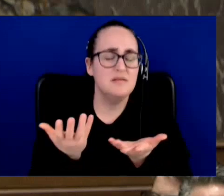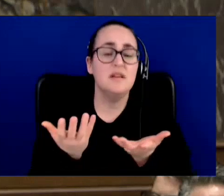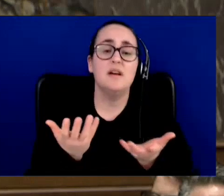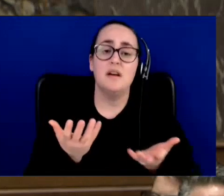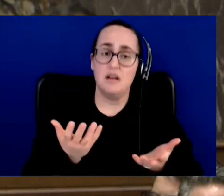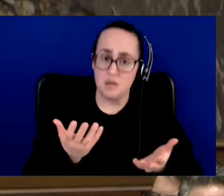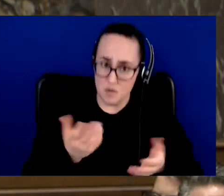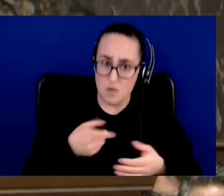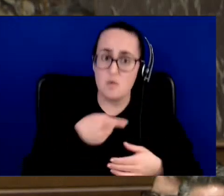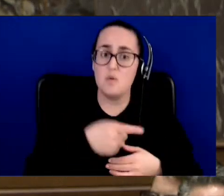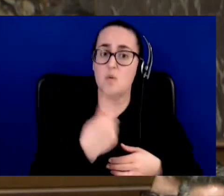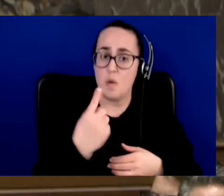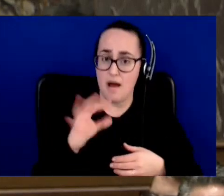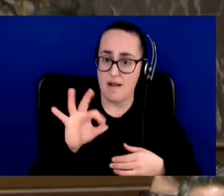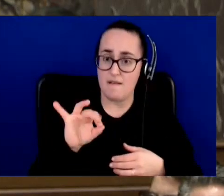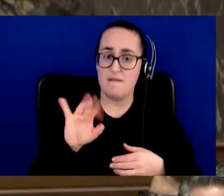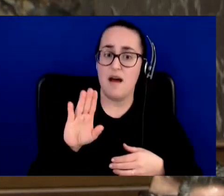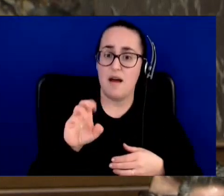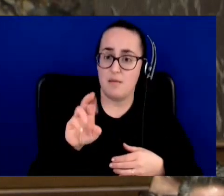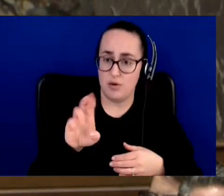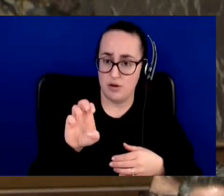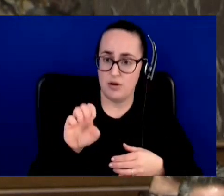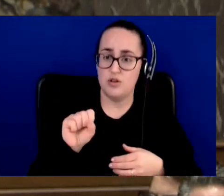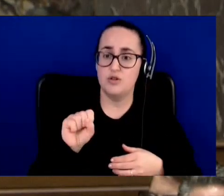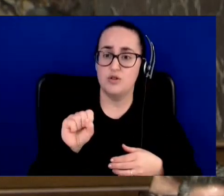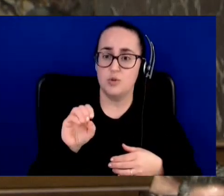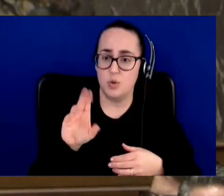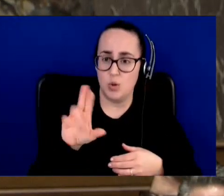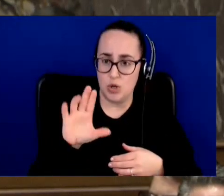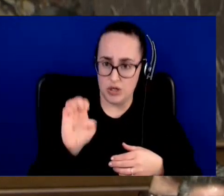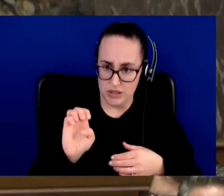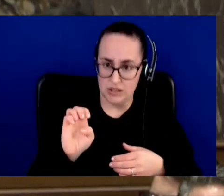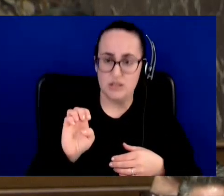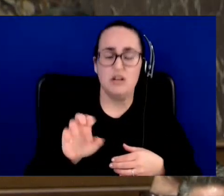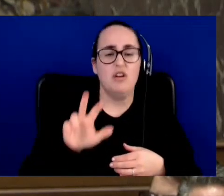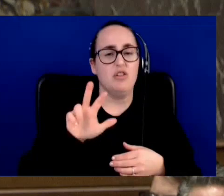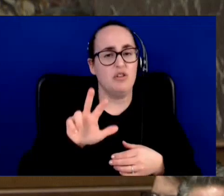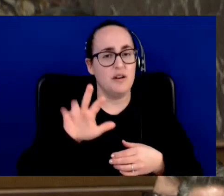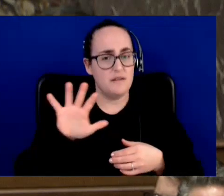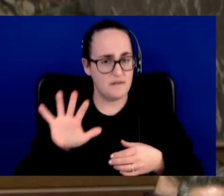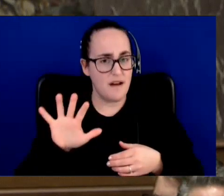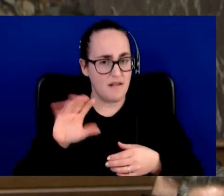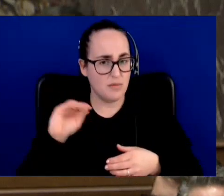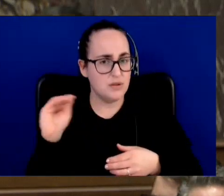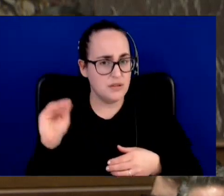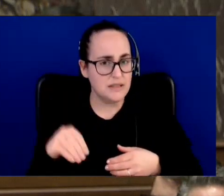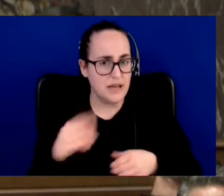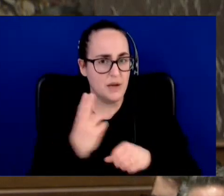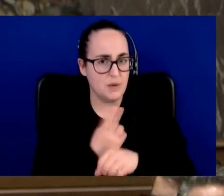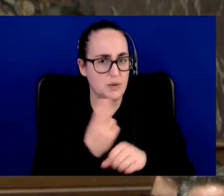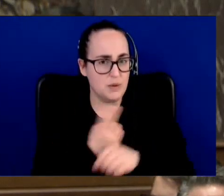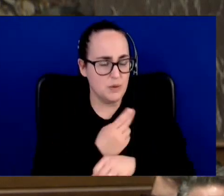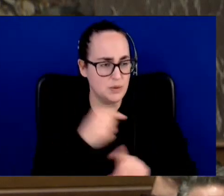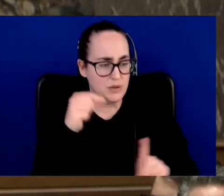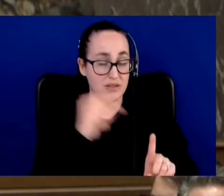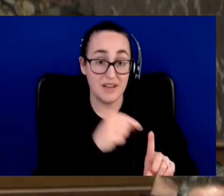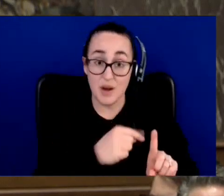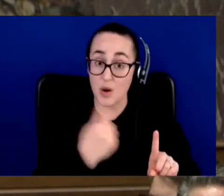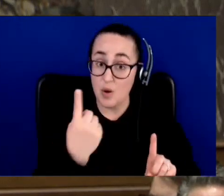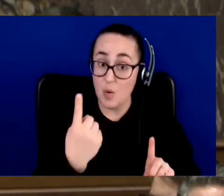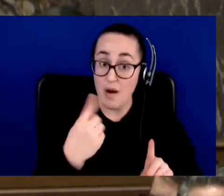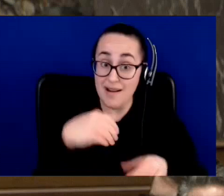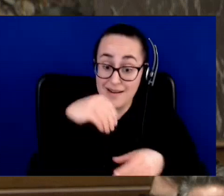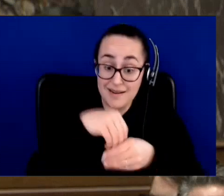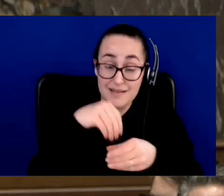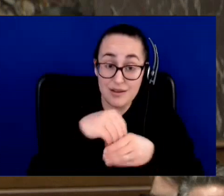from residual harvesting piles, or sometimes called slash. An interior saw log was valued at about